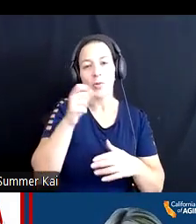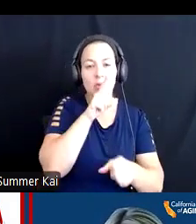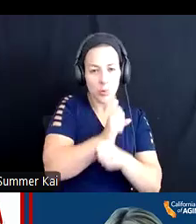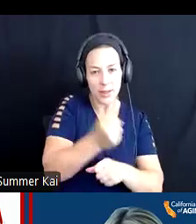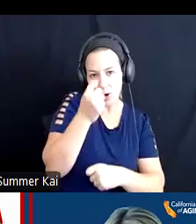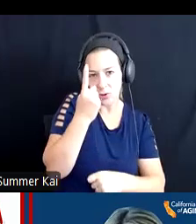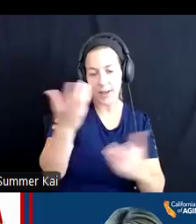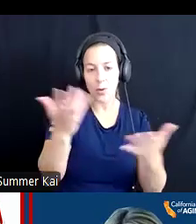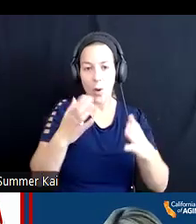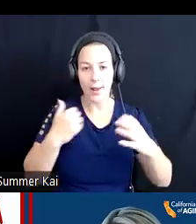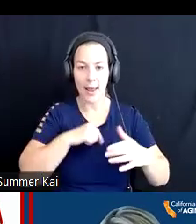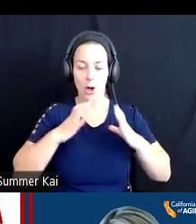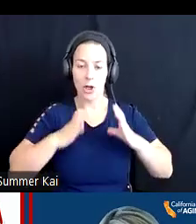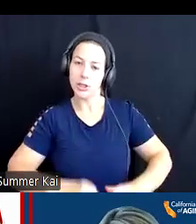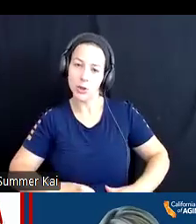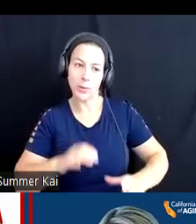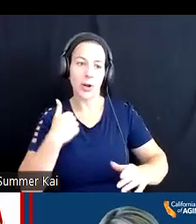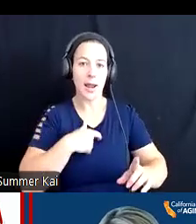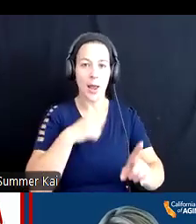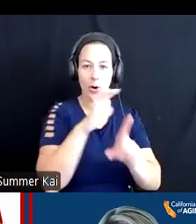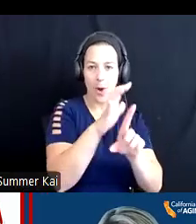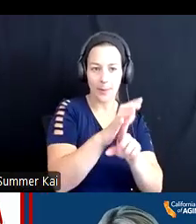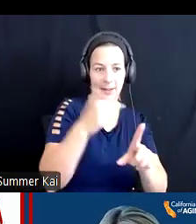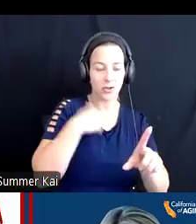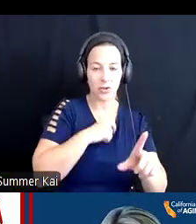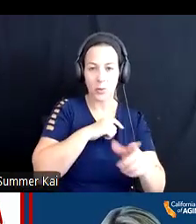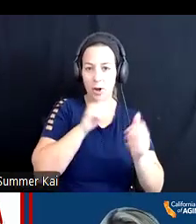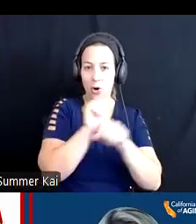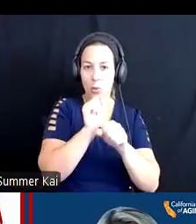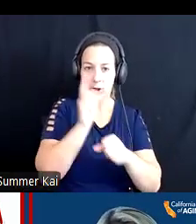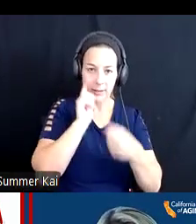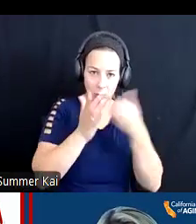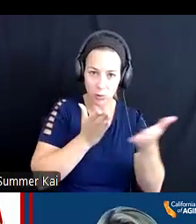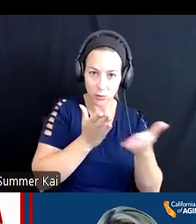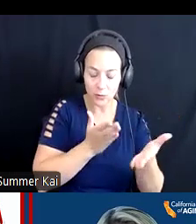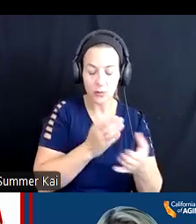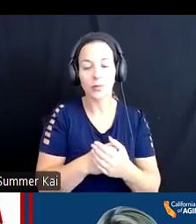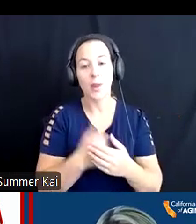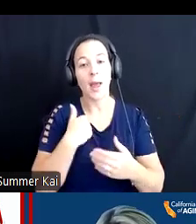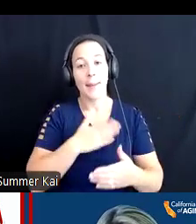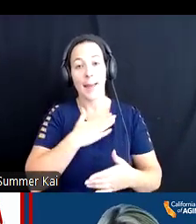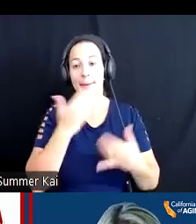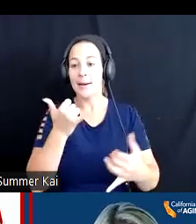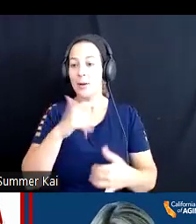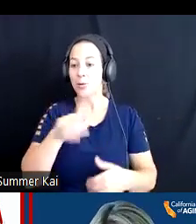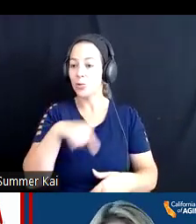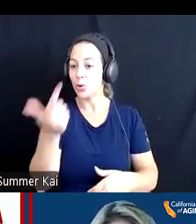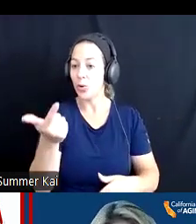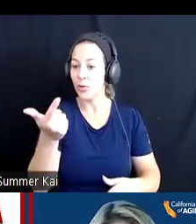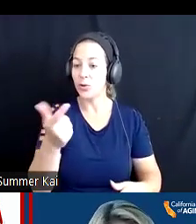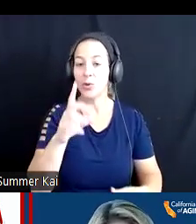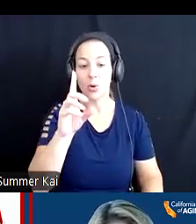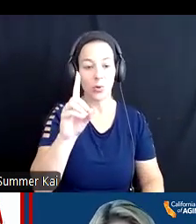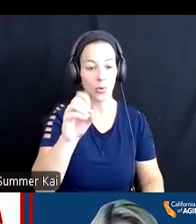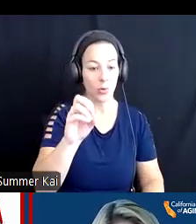and population perspective that we are solving for. So I am so happy now to turn it over to you,